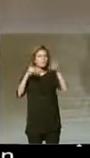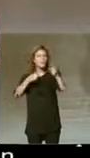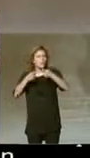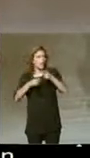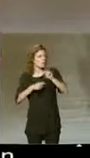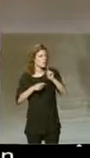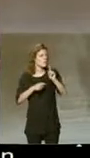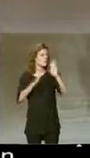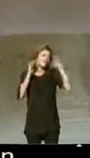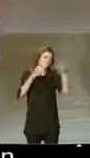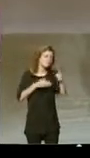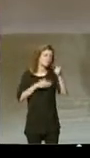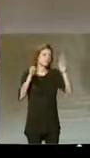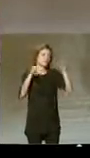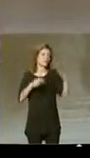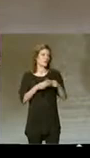market way, but